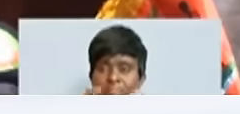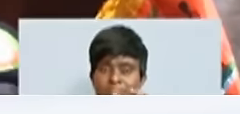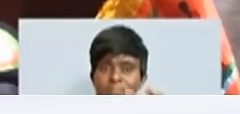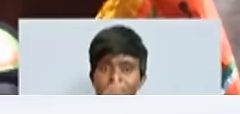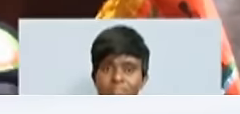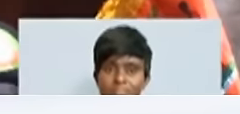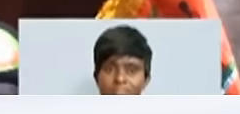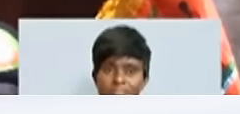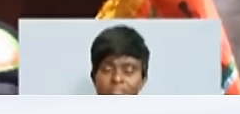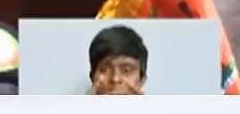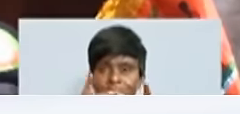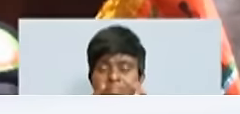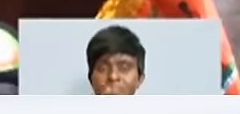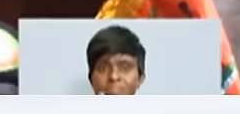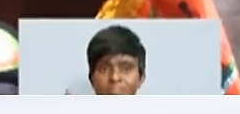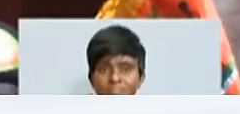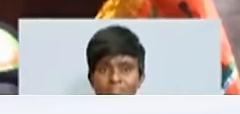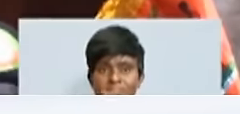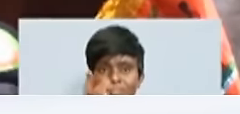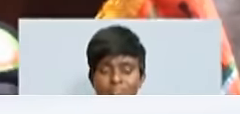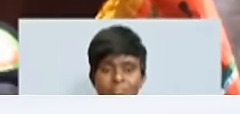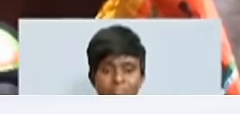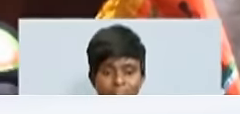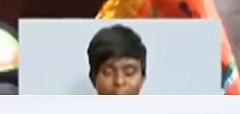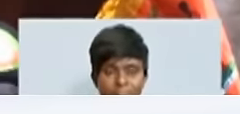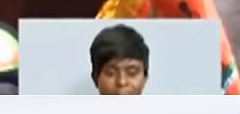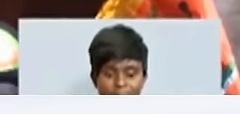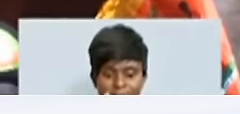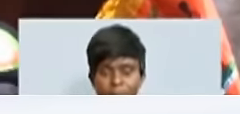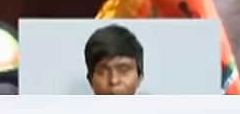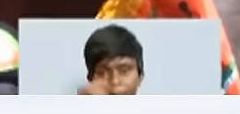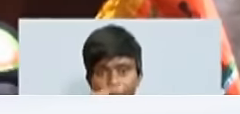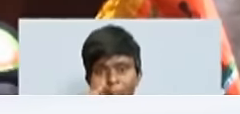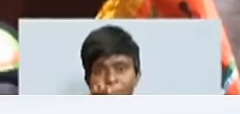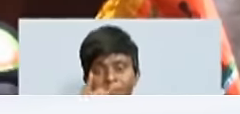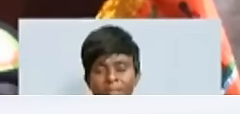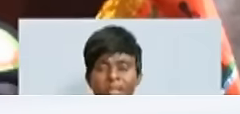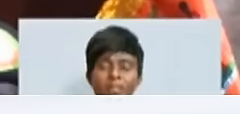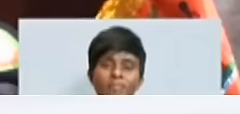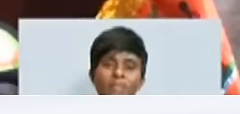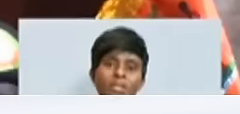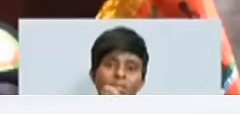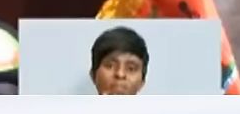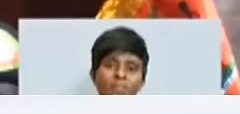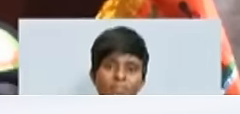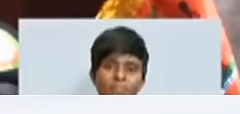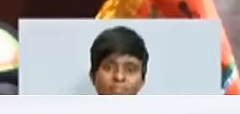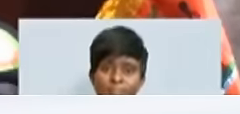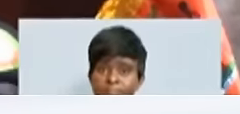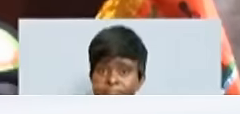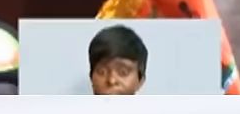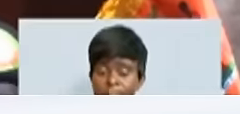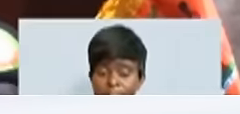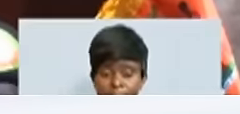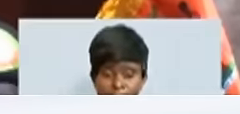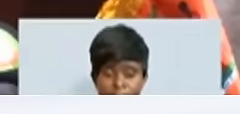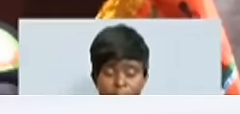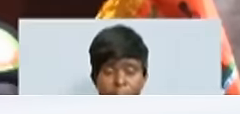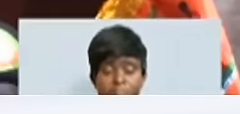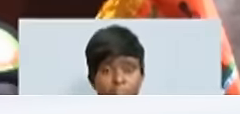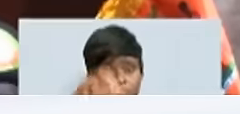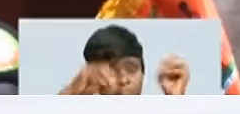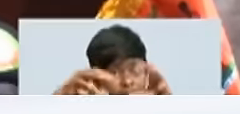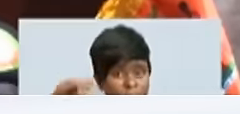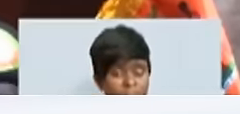the loss of public property through vandalism and theft. It's a daily issue. It is regrettable that